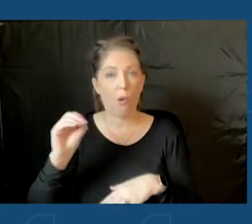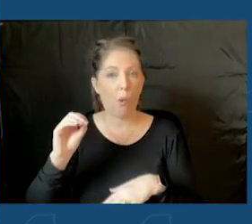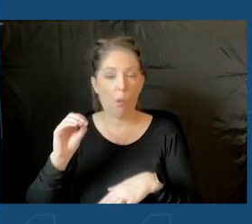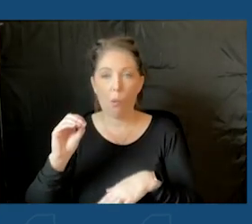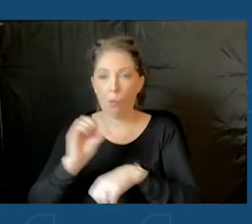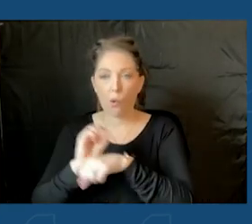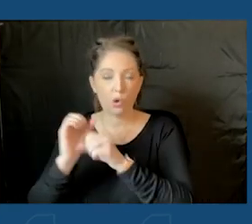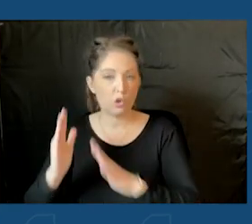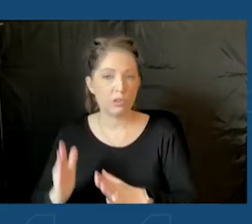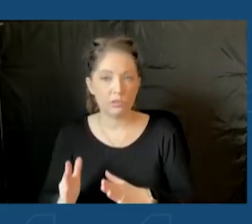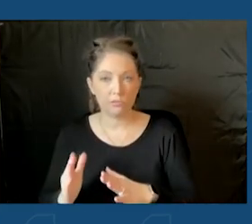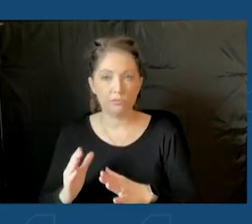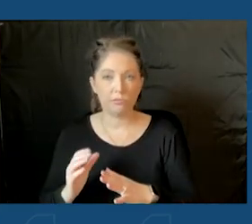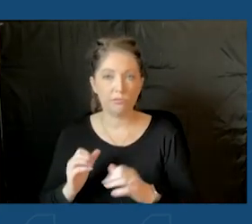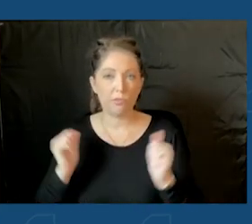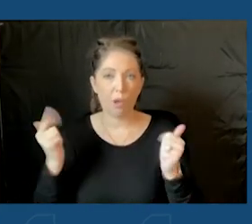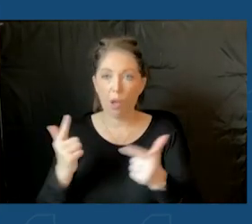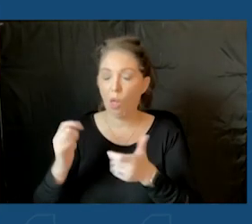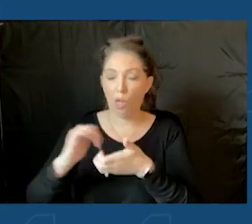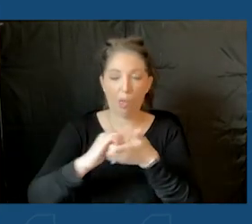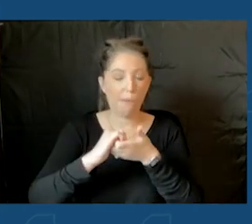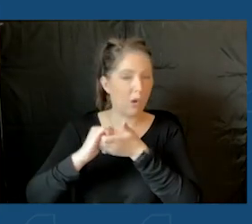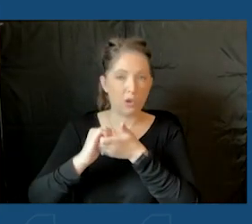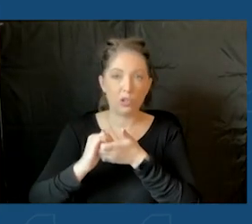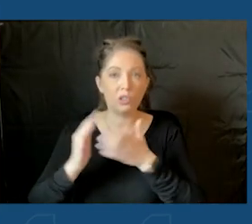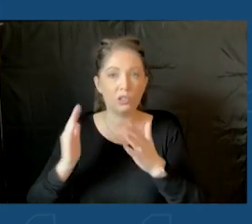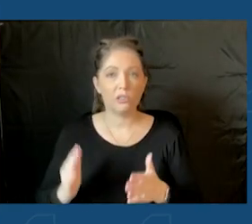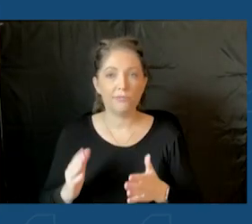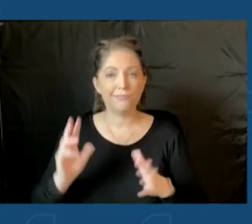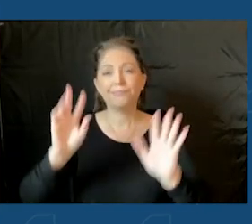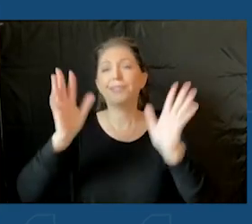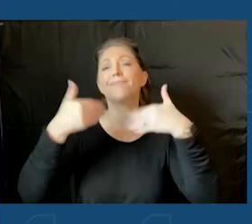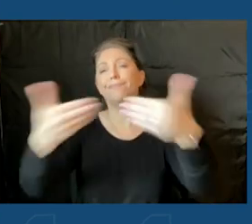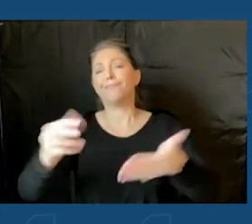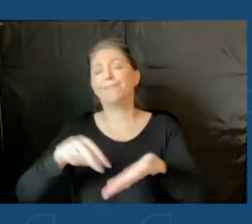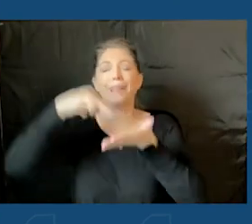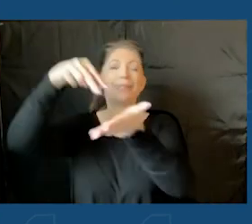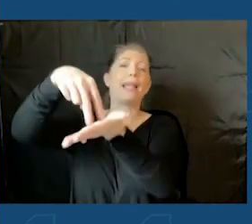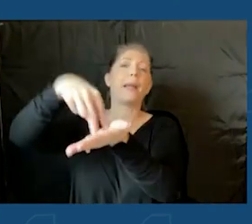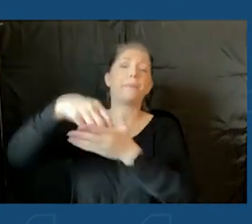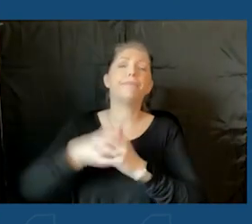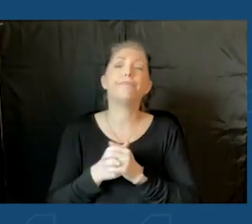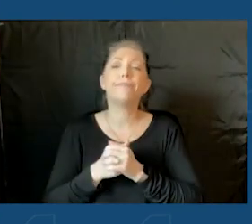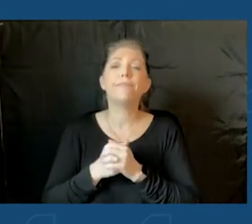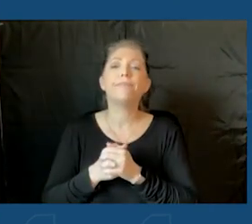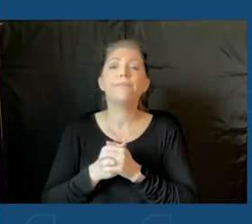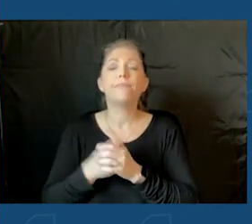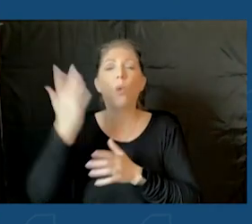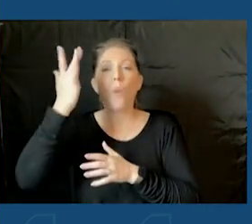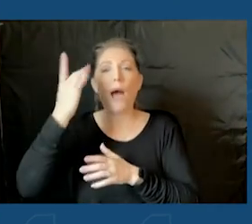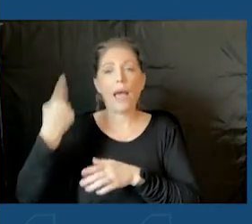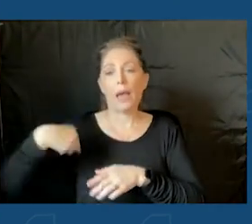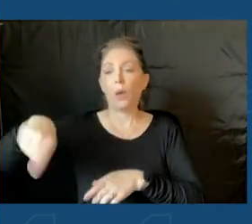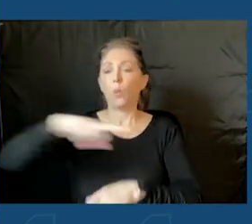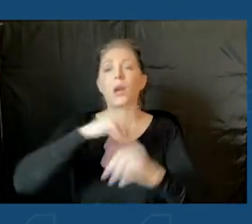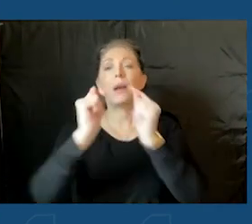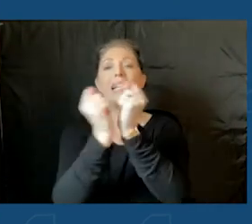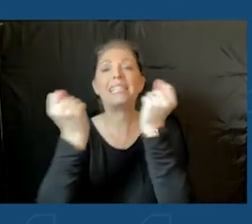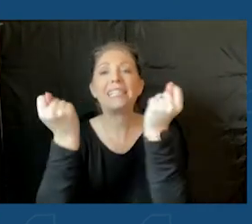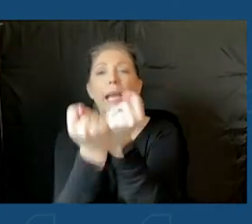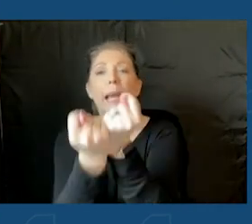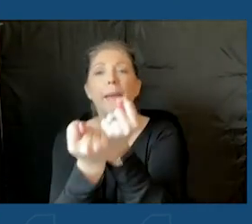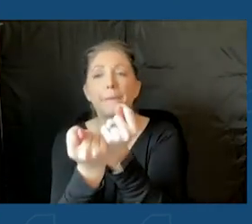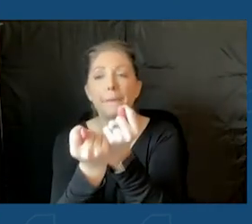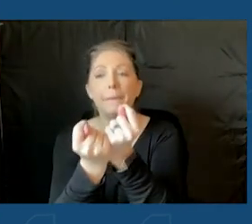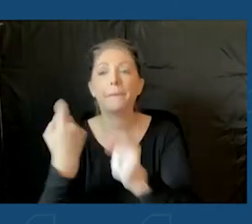All of my colleagues in government. I just stand up for a second. All of my colleagues, because we are a team. We are one,